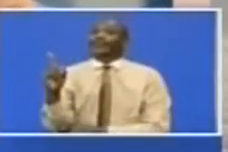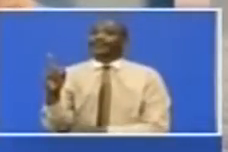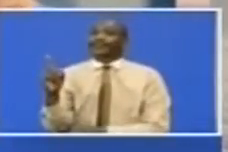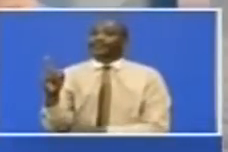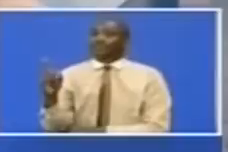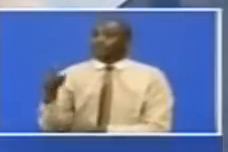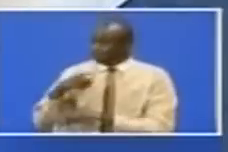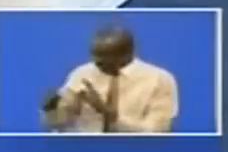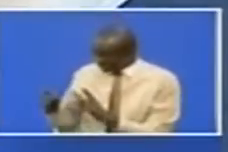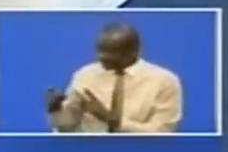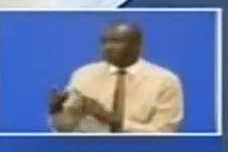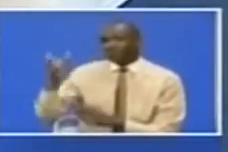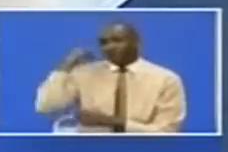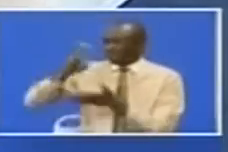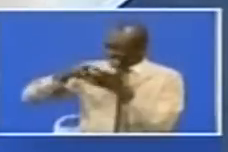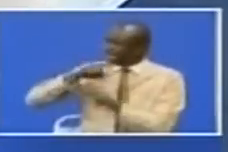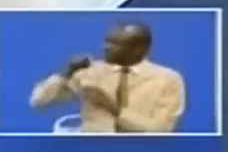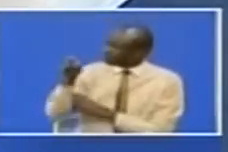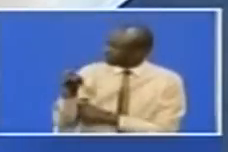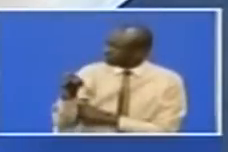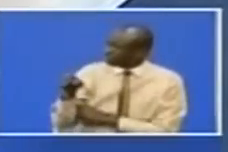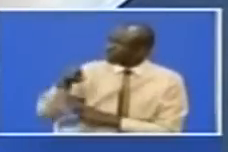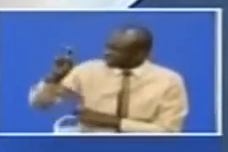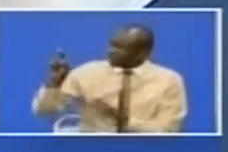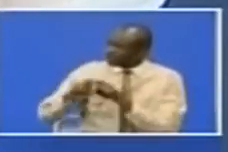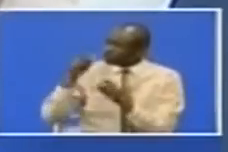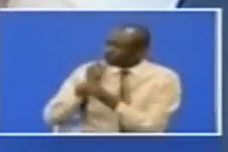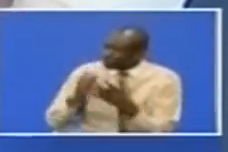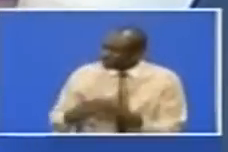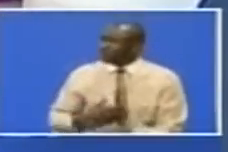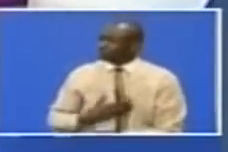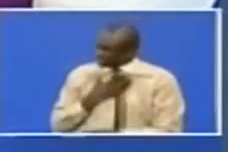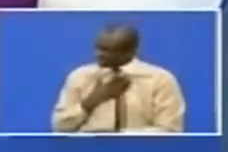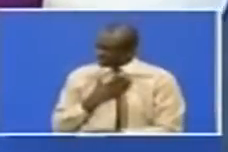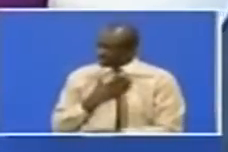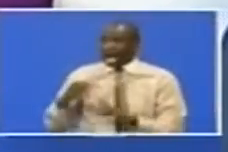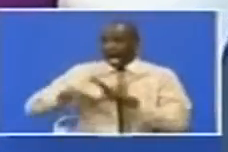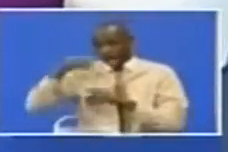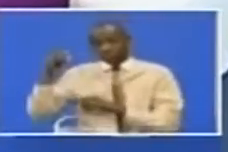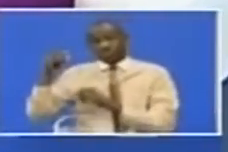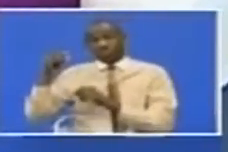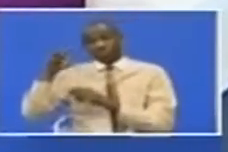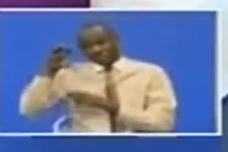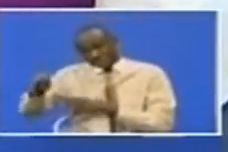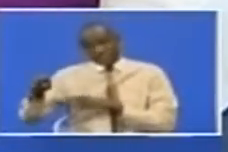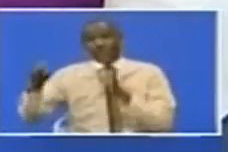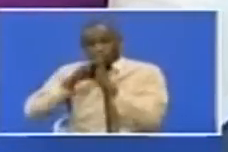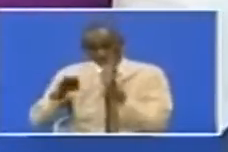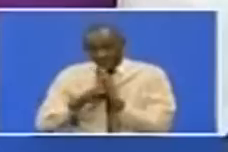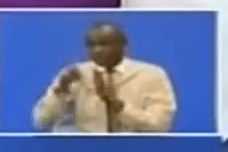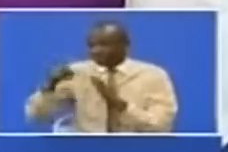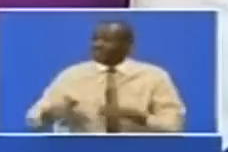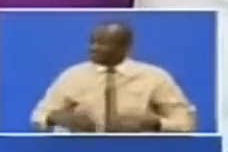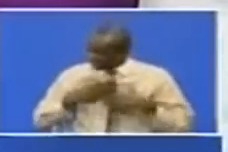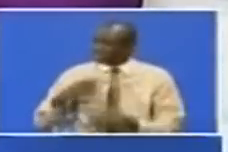offline. But one of the other things I was reading about you, and one of the things that you also do is you visit, you know, the outreach program you're saying, you visit, yes. you visit prisons.